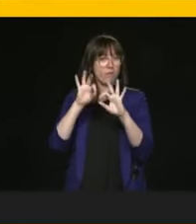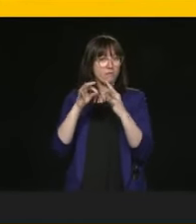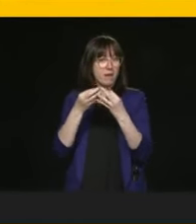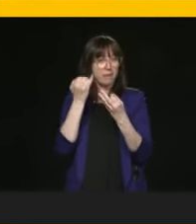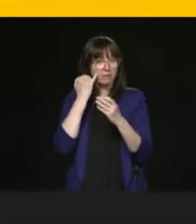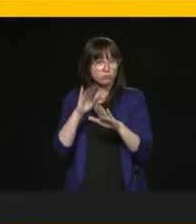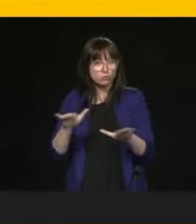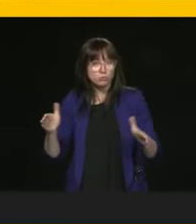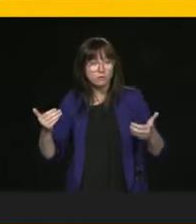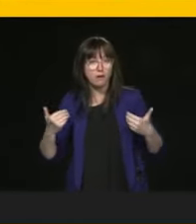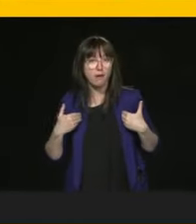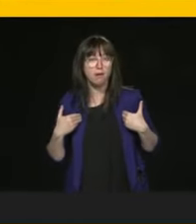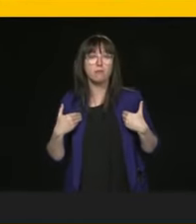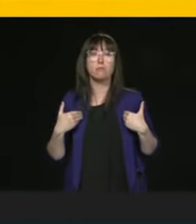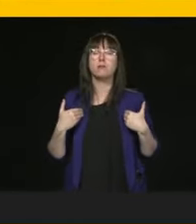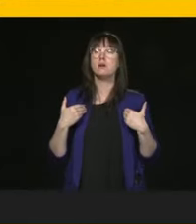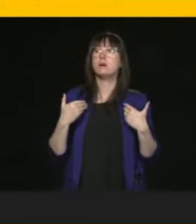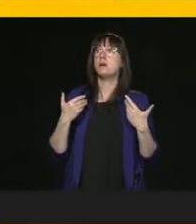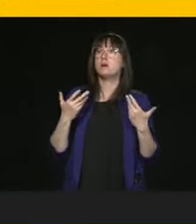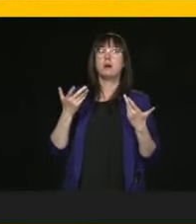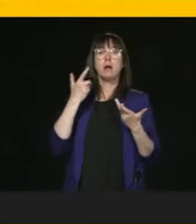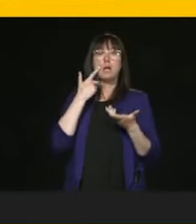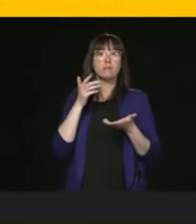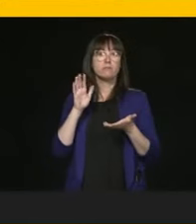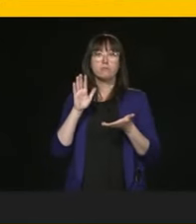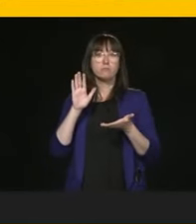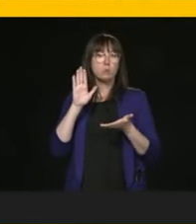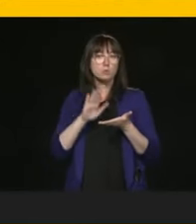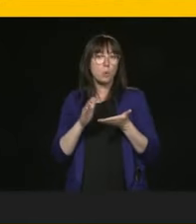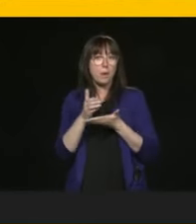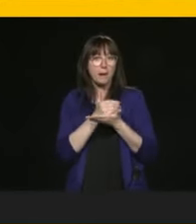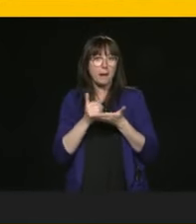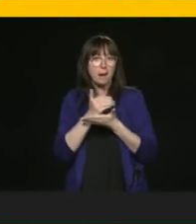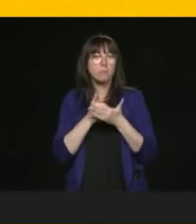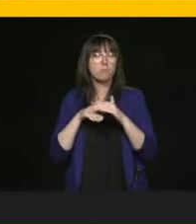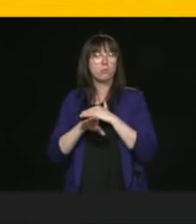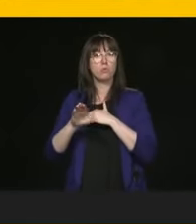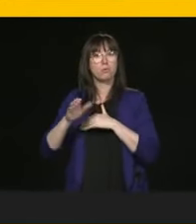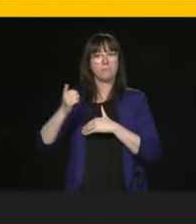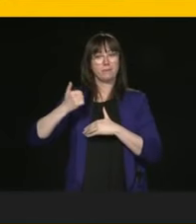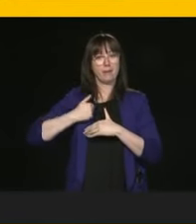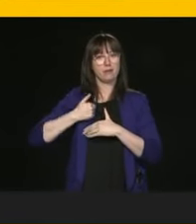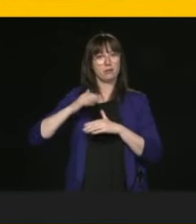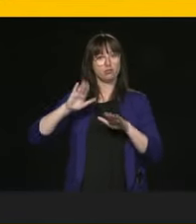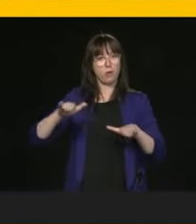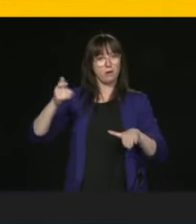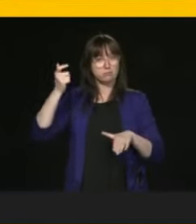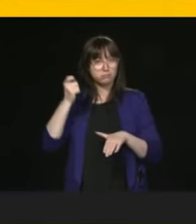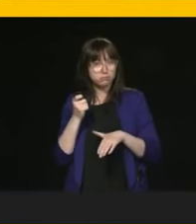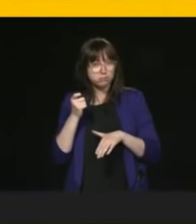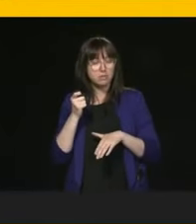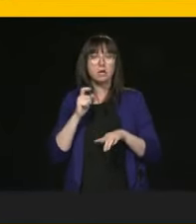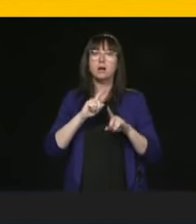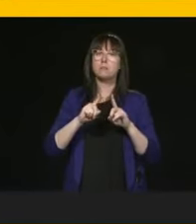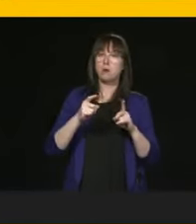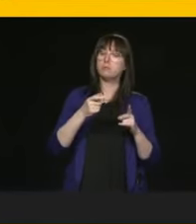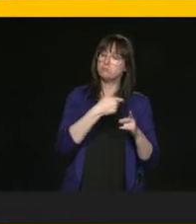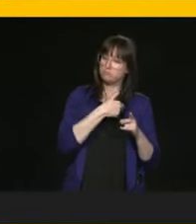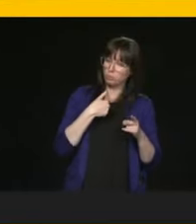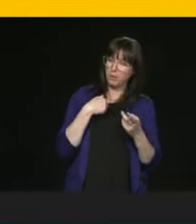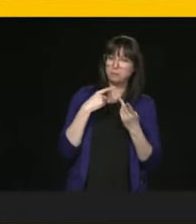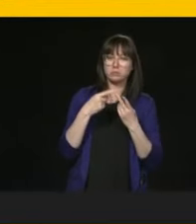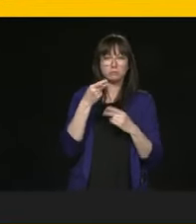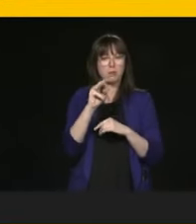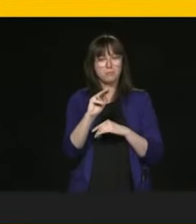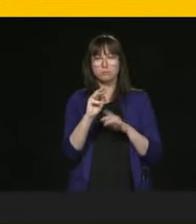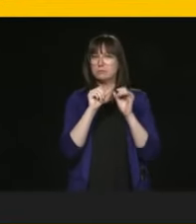lower incomes through the Canada Child Benefit. But we, and as the Prime Minister keeps saying, we are working in an emergency